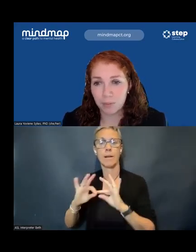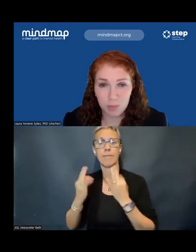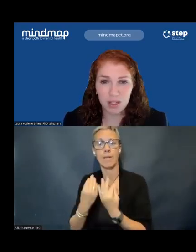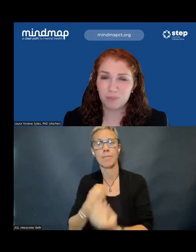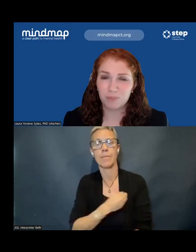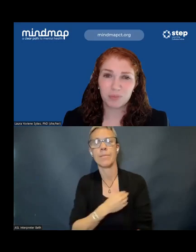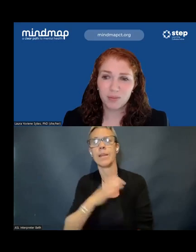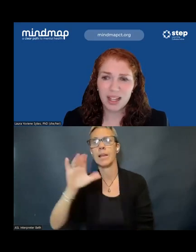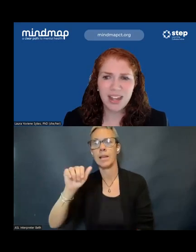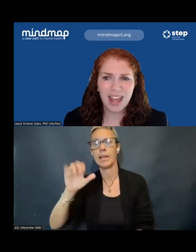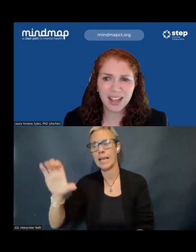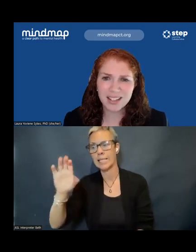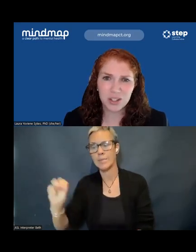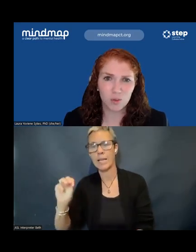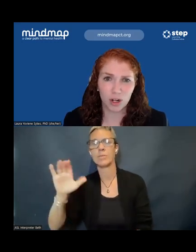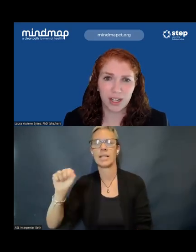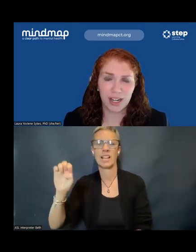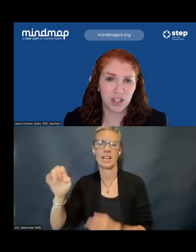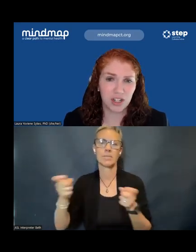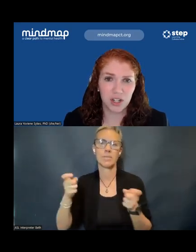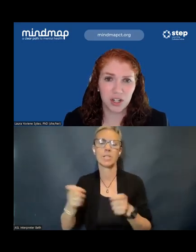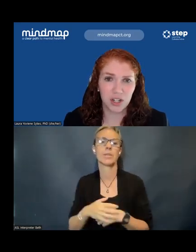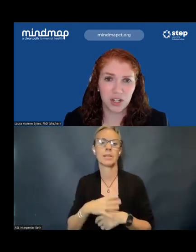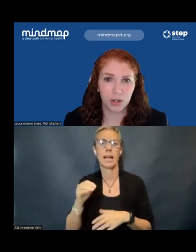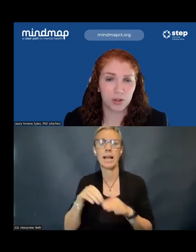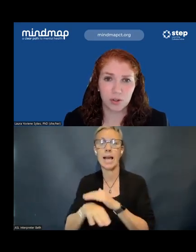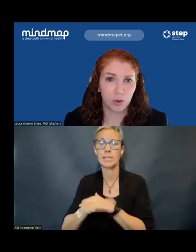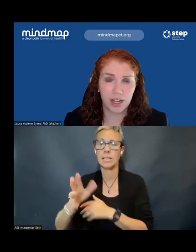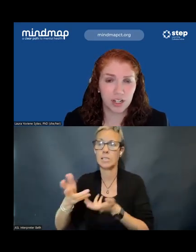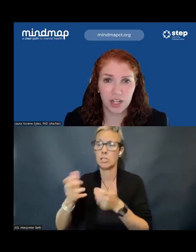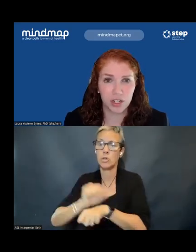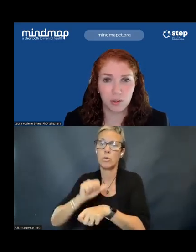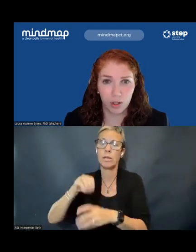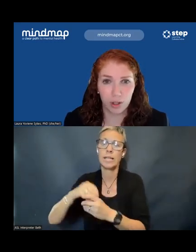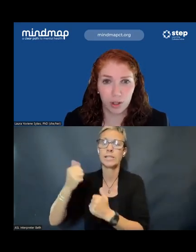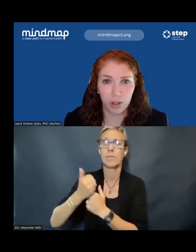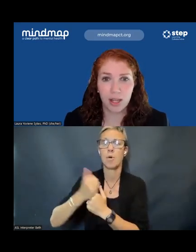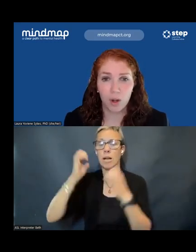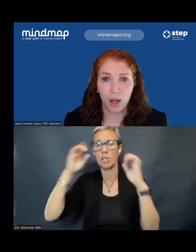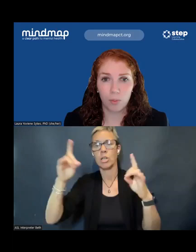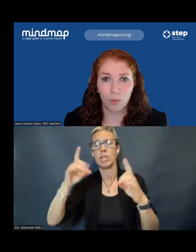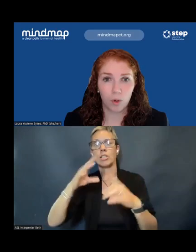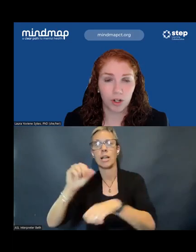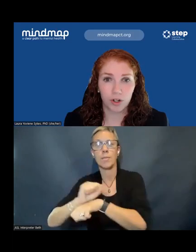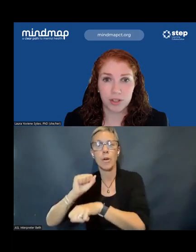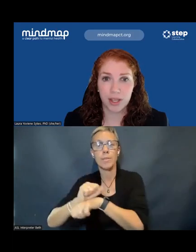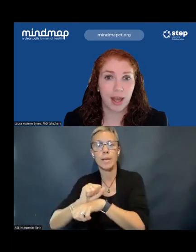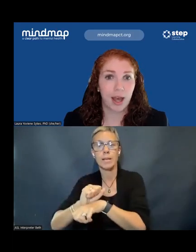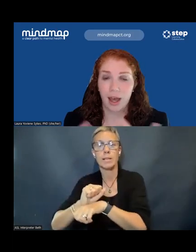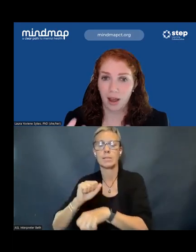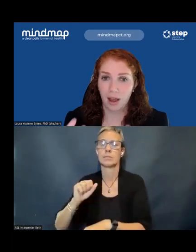Case management, and then access to work and education support. So supported education and employment